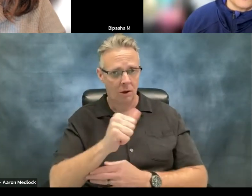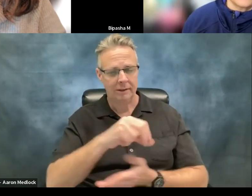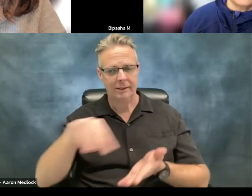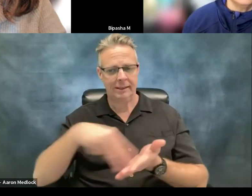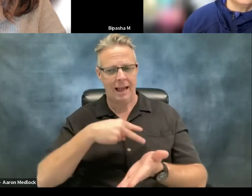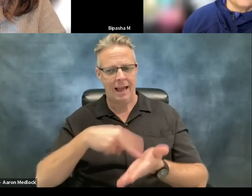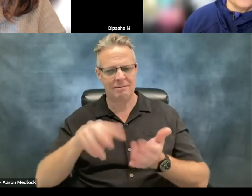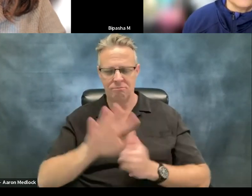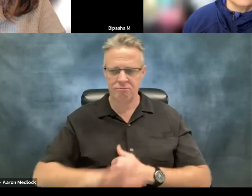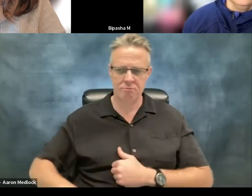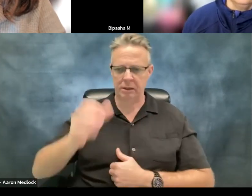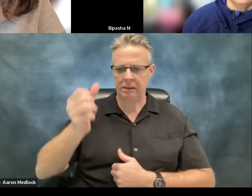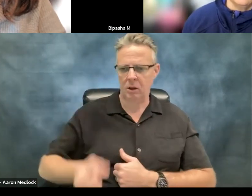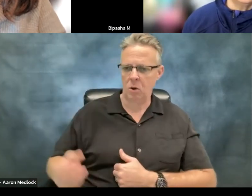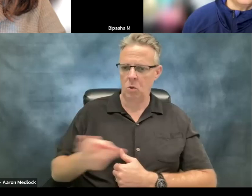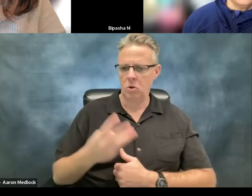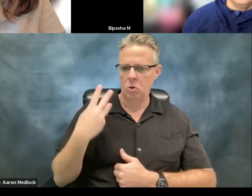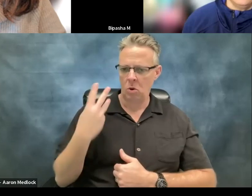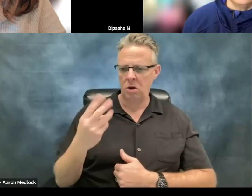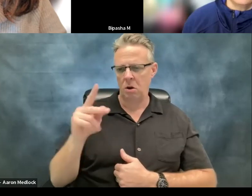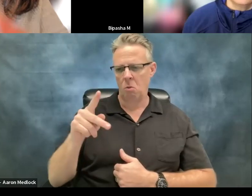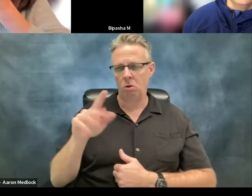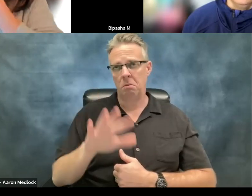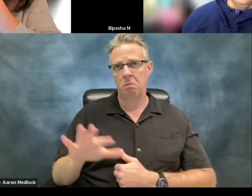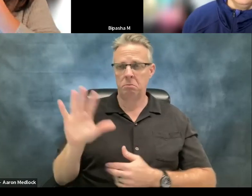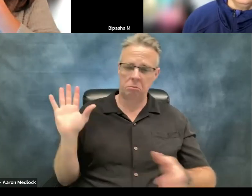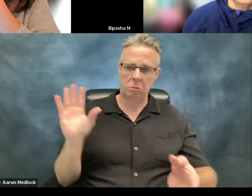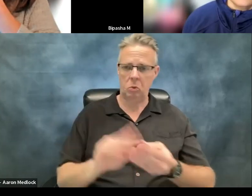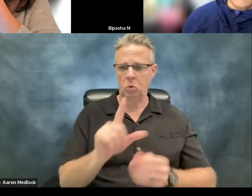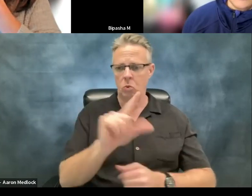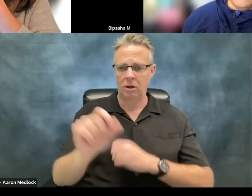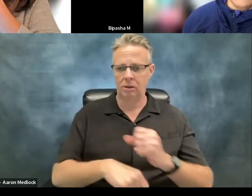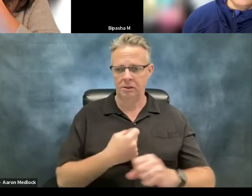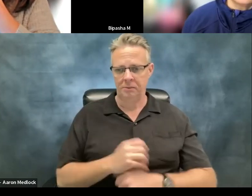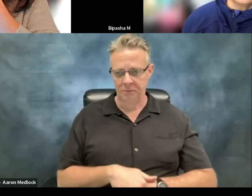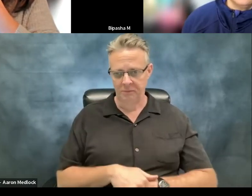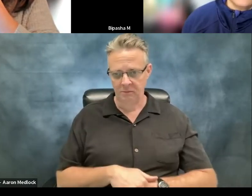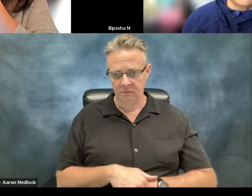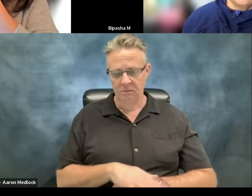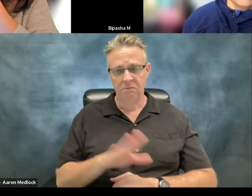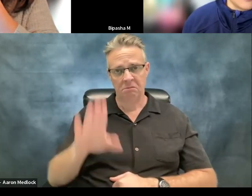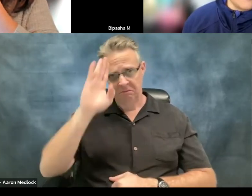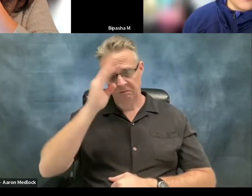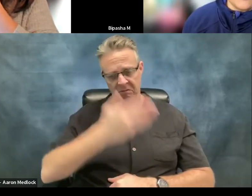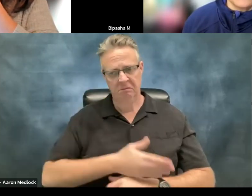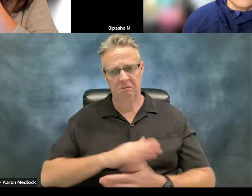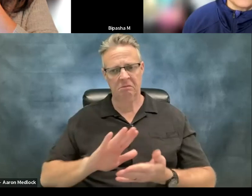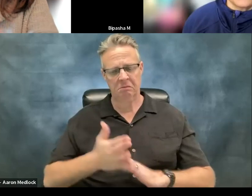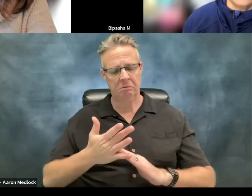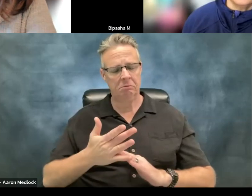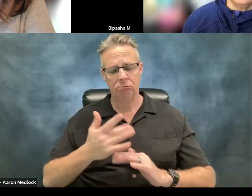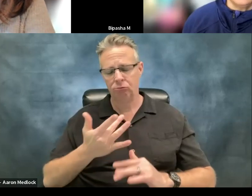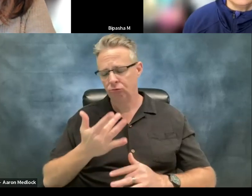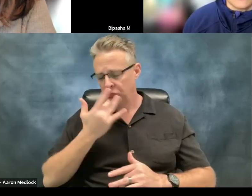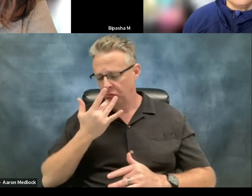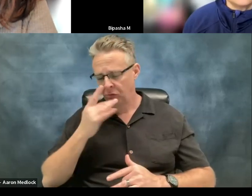Southwest Washington and Portland for about 20 years. When her son became ill with severe bipolar